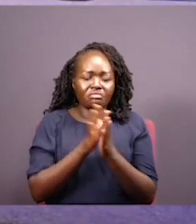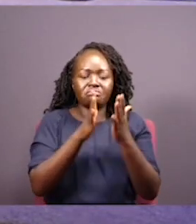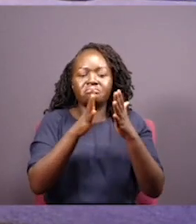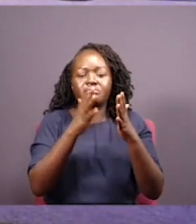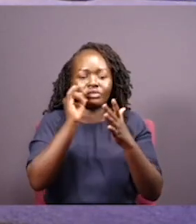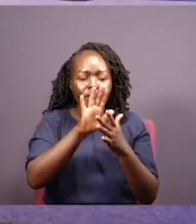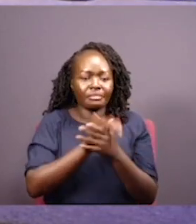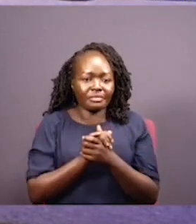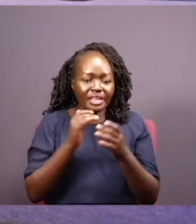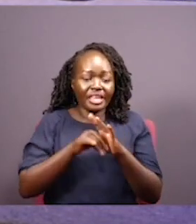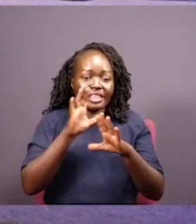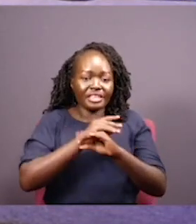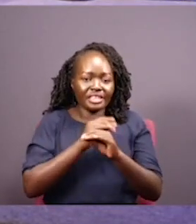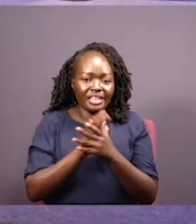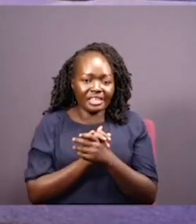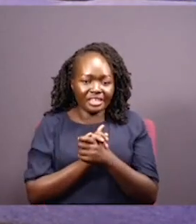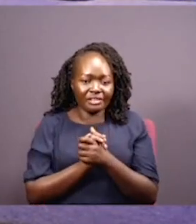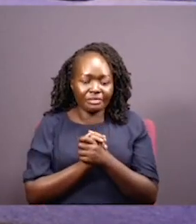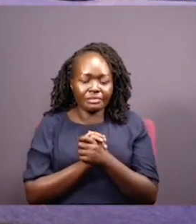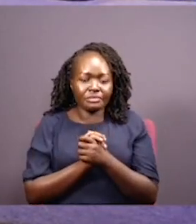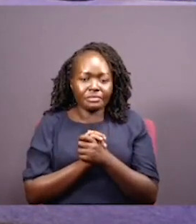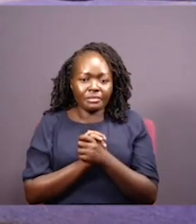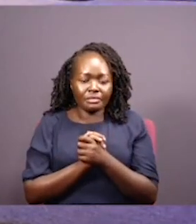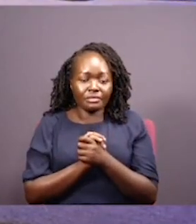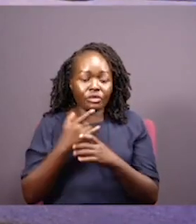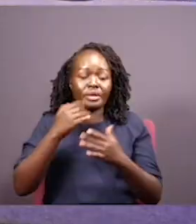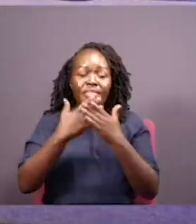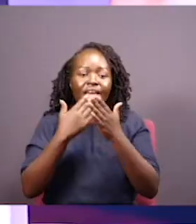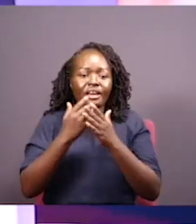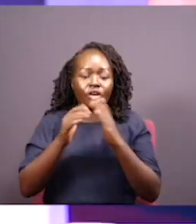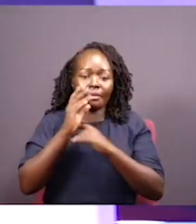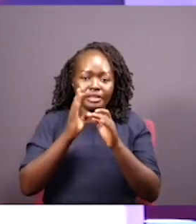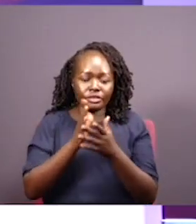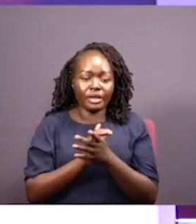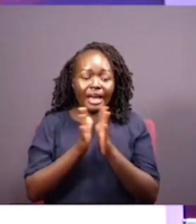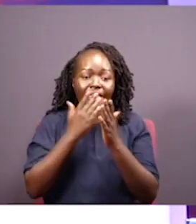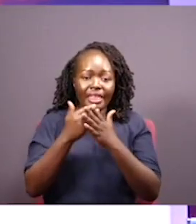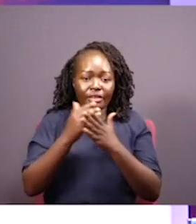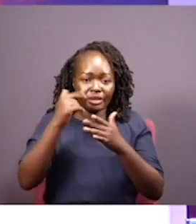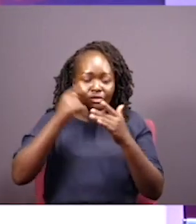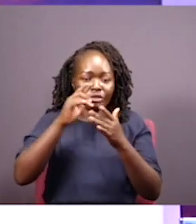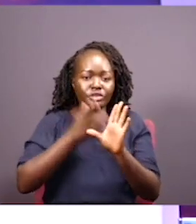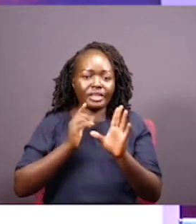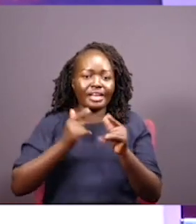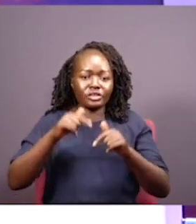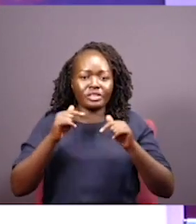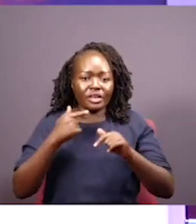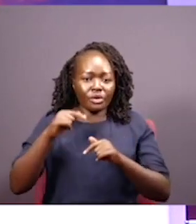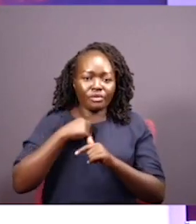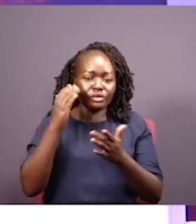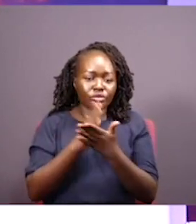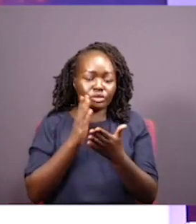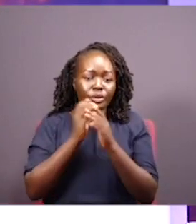chat spaces, etc. We really appreciate you. God bless you. And thank you so much for joining us today. We have been truly blessed by the